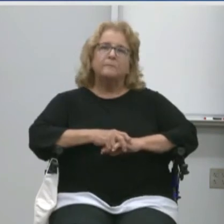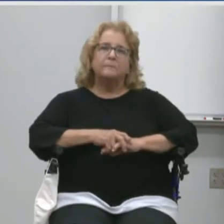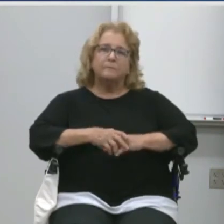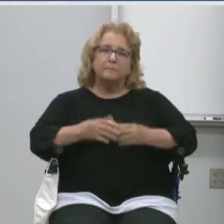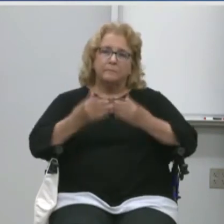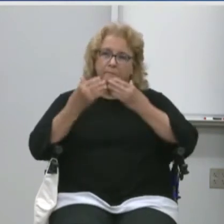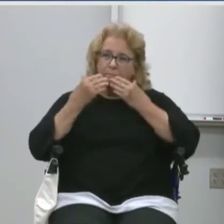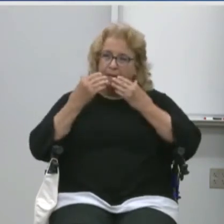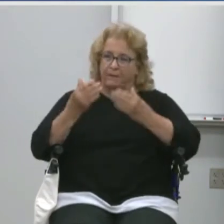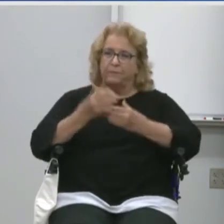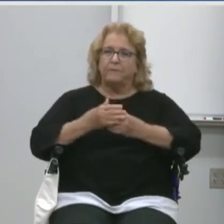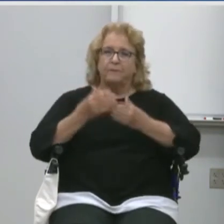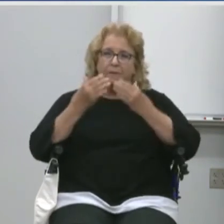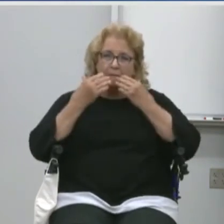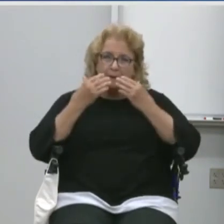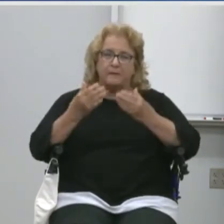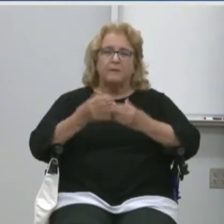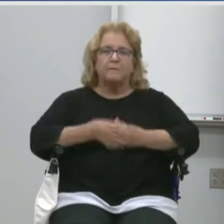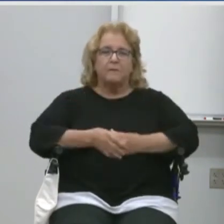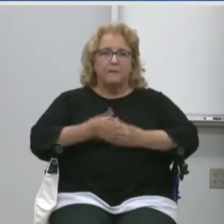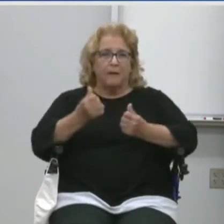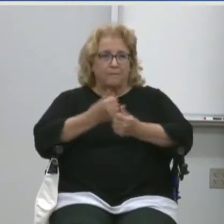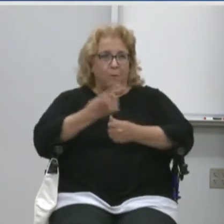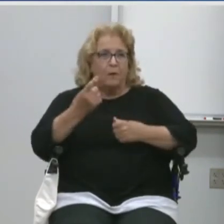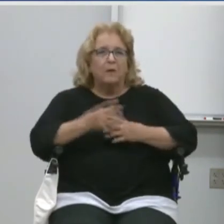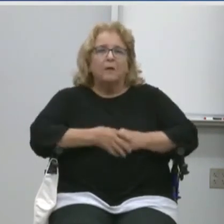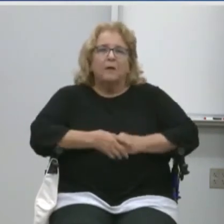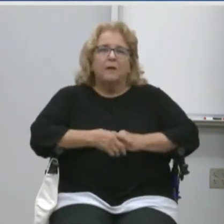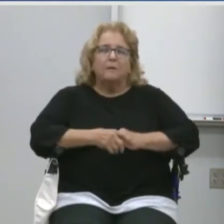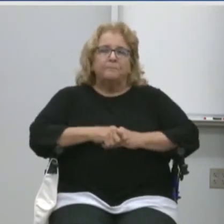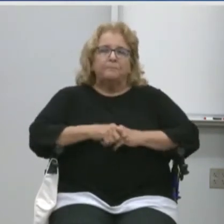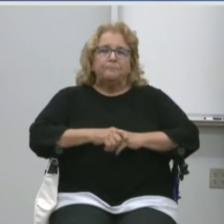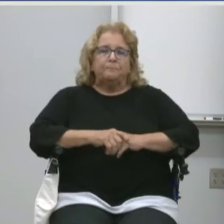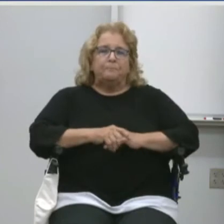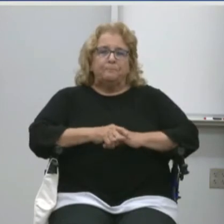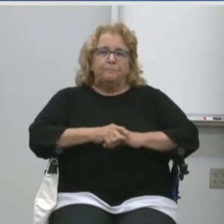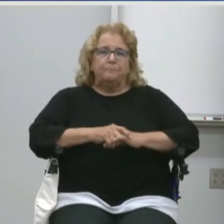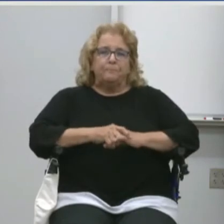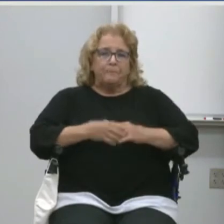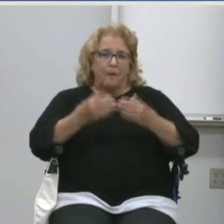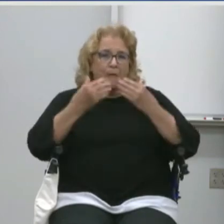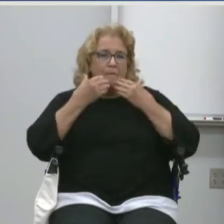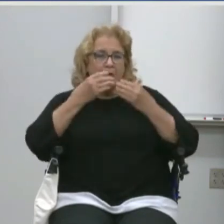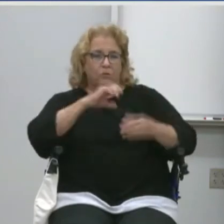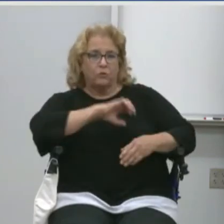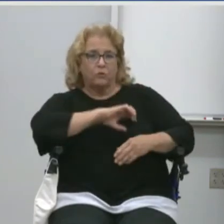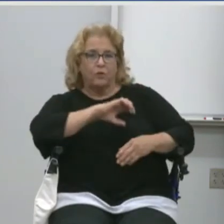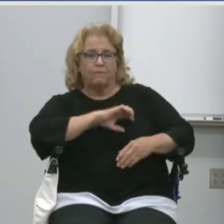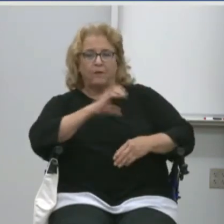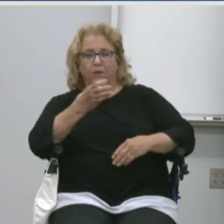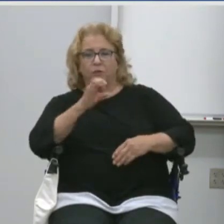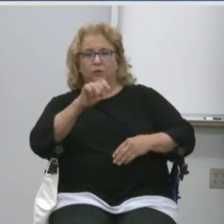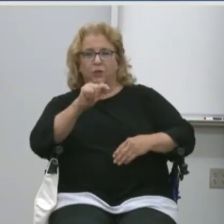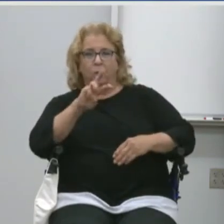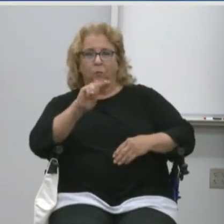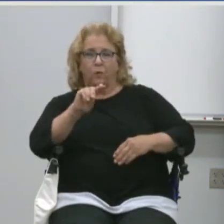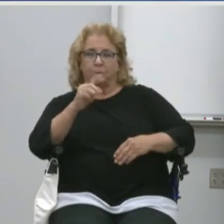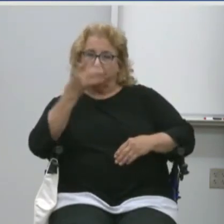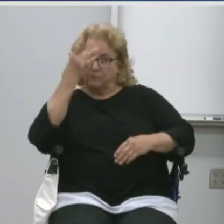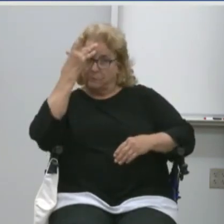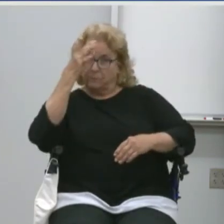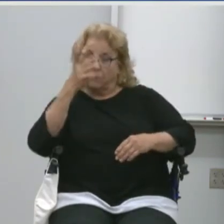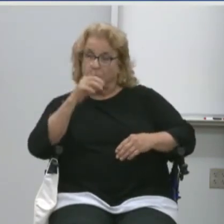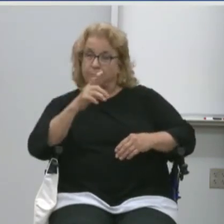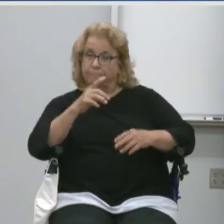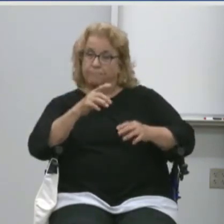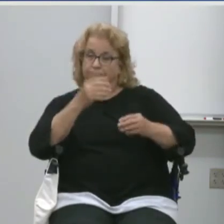Thank you. Thank you, everyone. And thank you, Sheriff Chitwood. Those are very wise words.